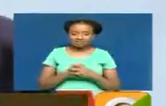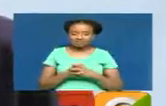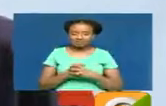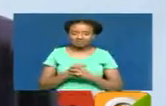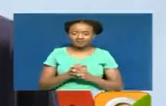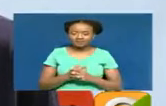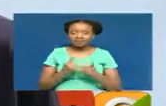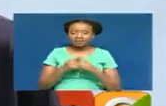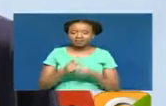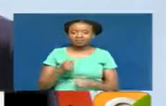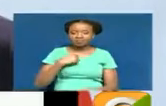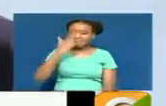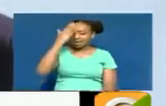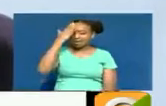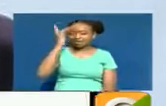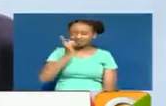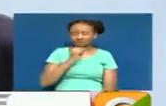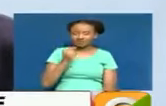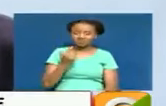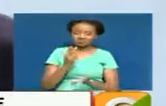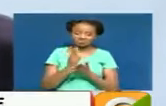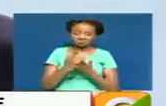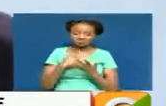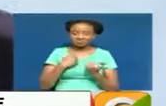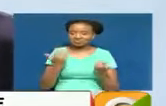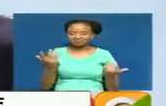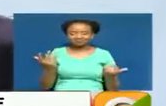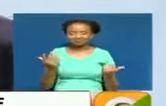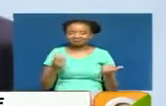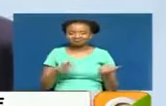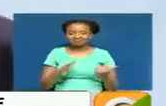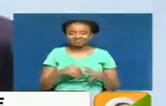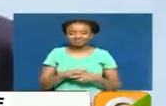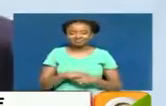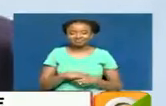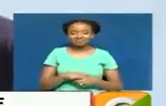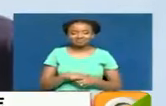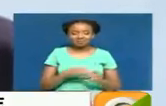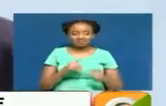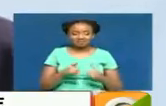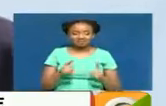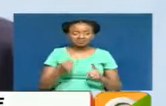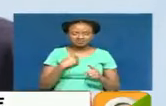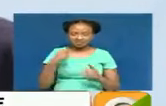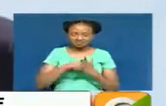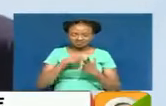day, so I knew I wasn't really in contention, or that's what people would say. But